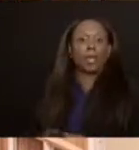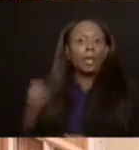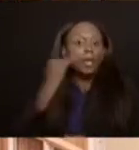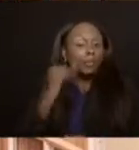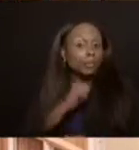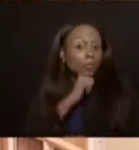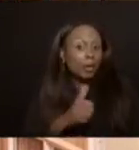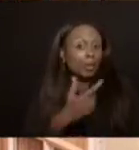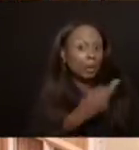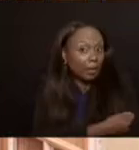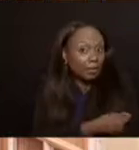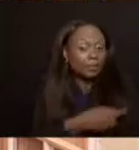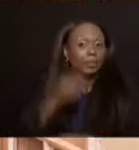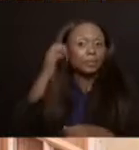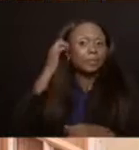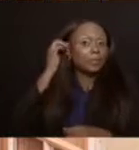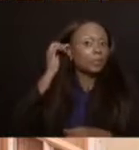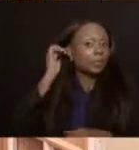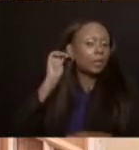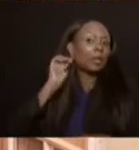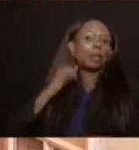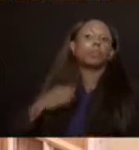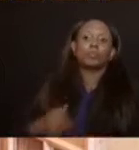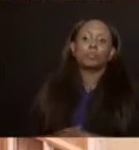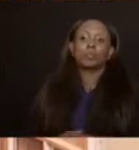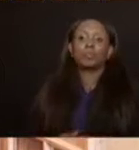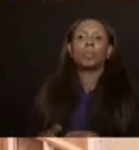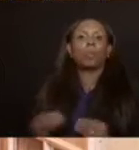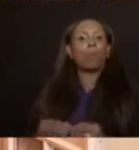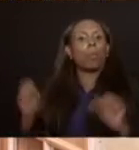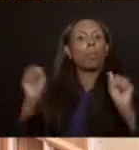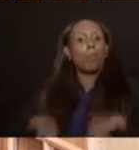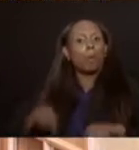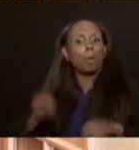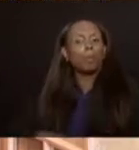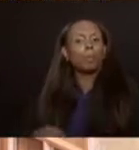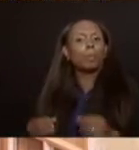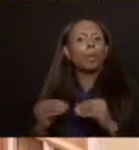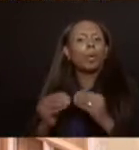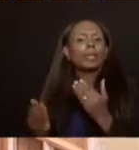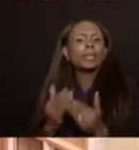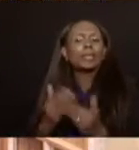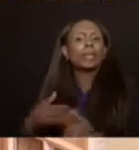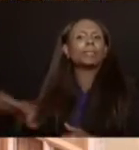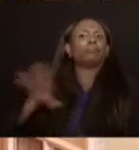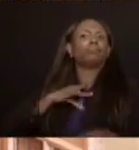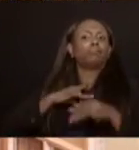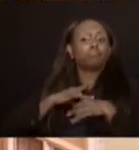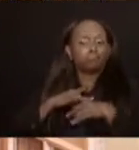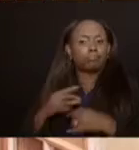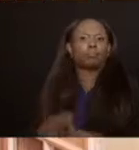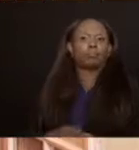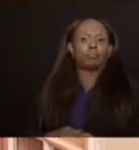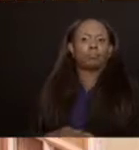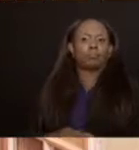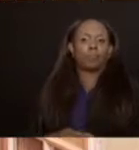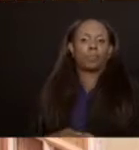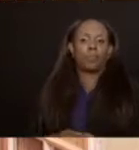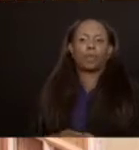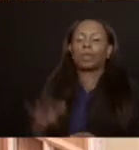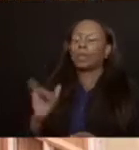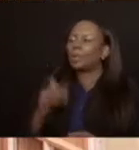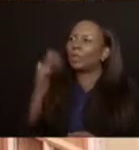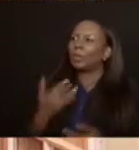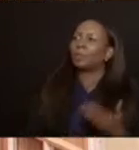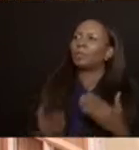not vaccinated are much more likely to be contagious, and that is why in high-risk areas we say let us do it